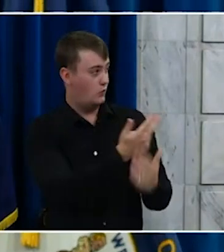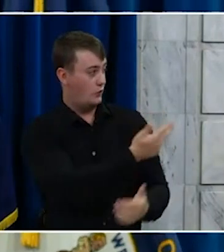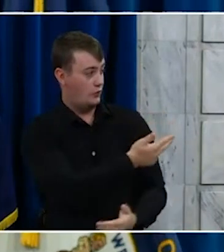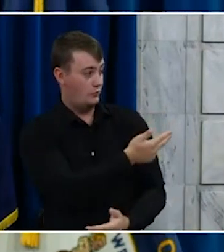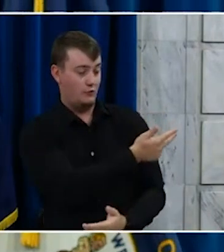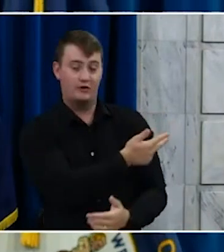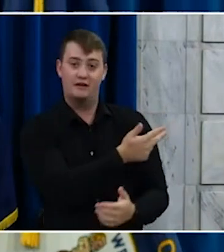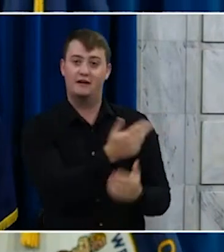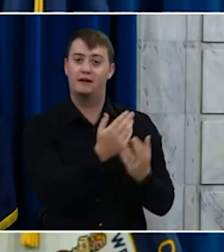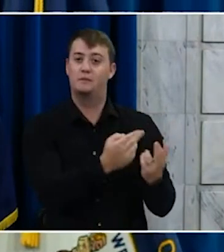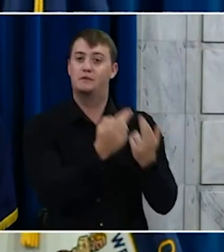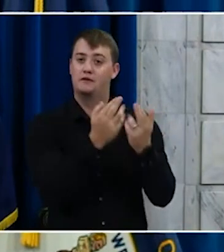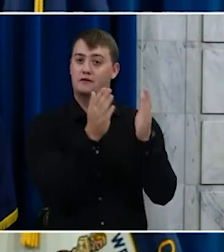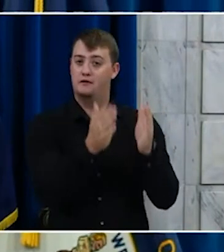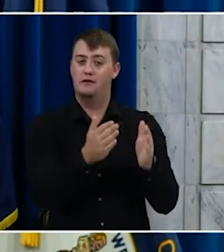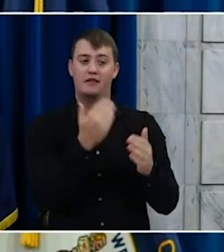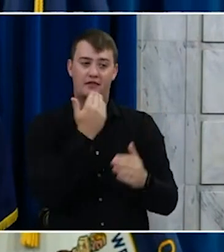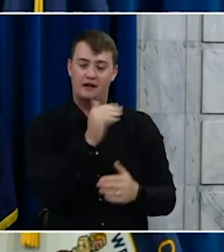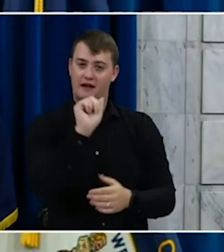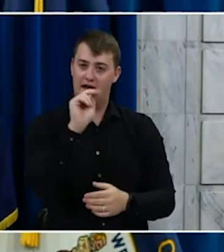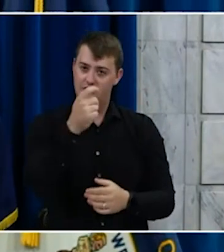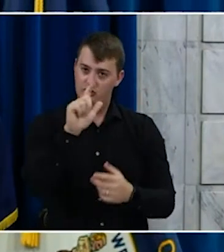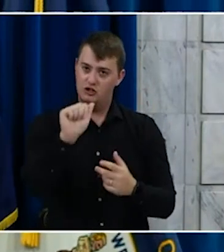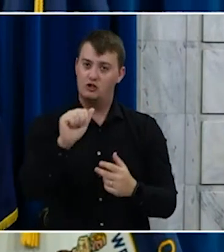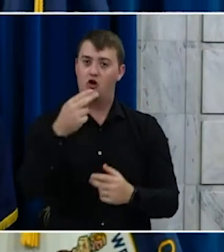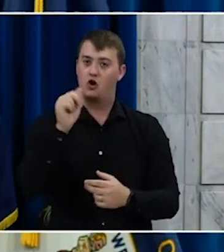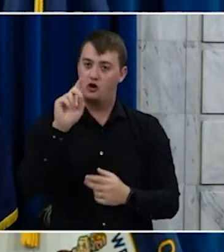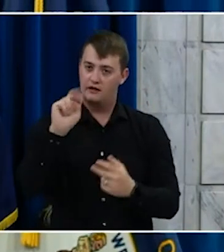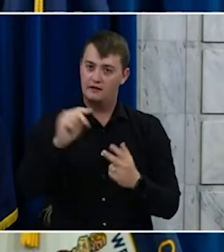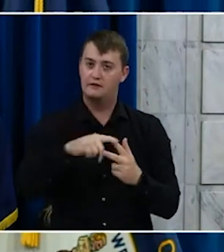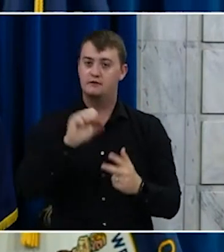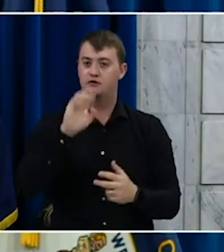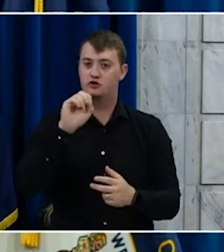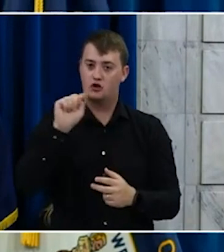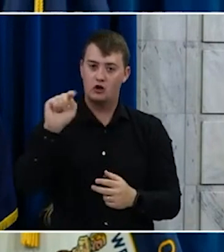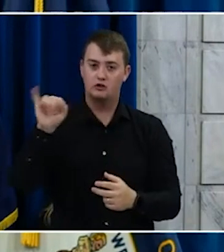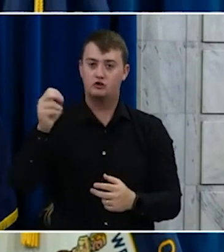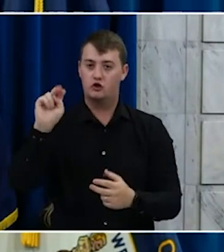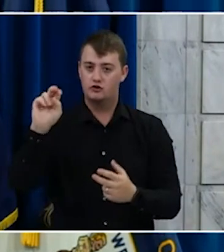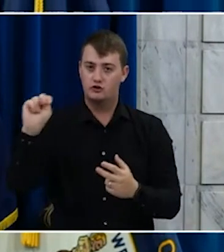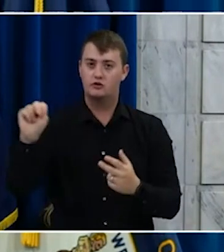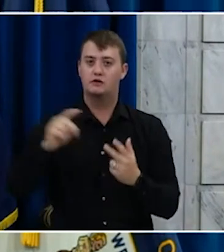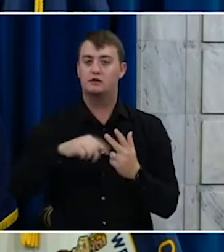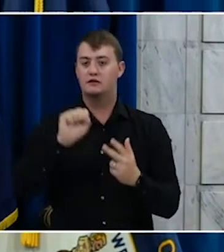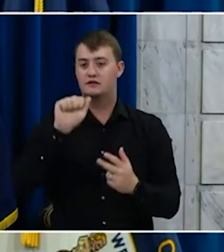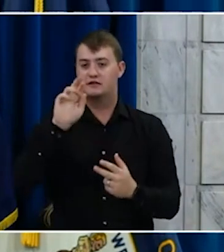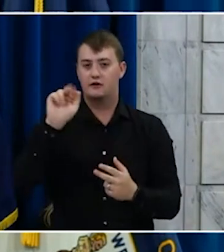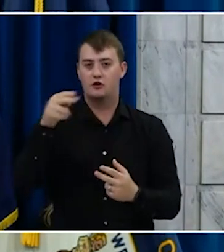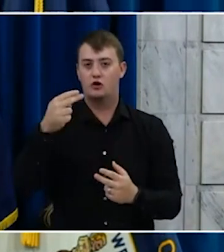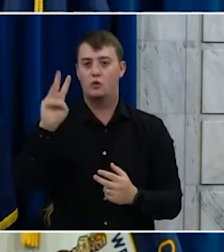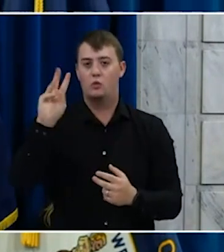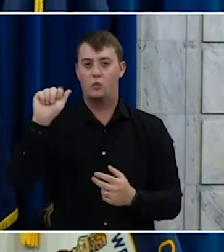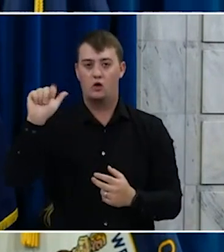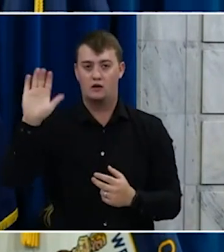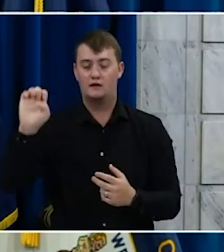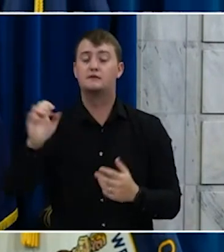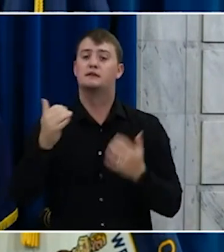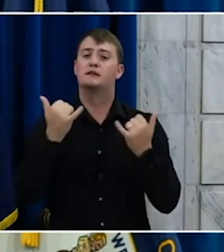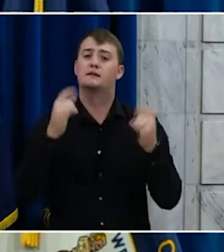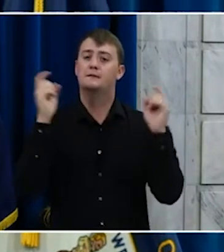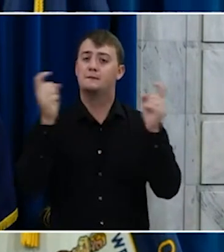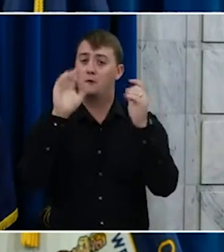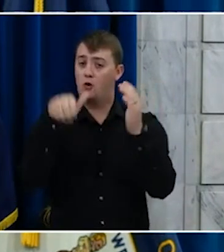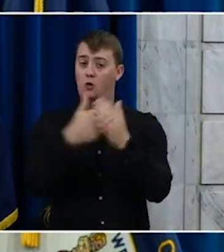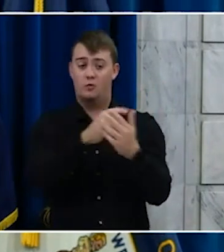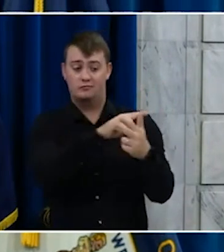elementary nominees. Thank you to Angela Nicole Harden, Scott Johnson, and Sarah Wallace. And let us celebrate all three